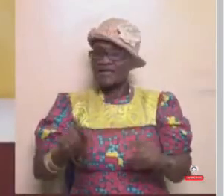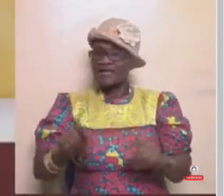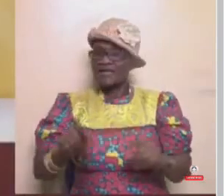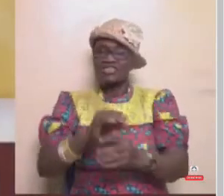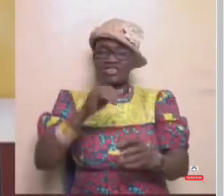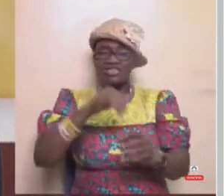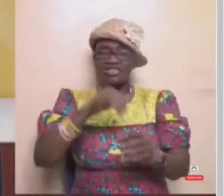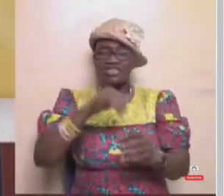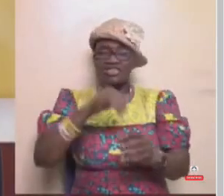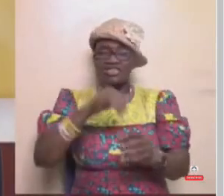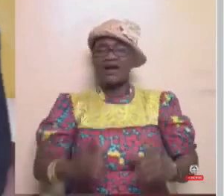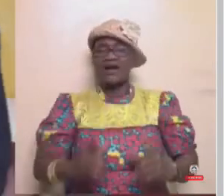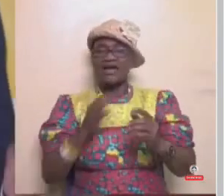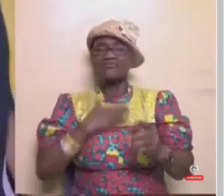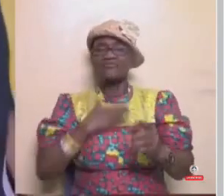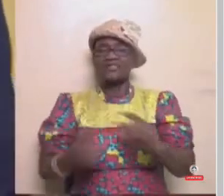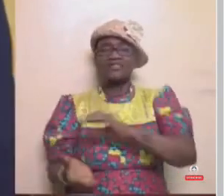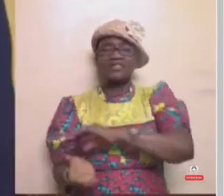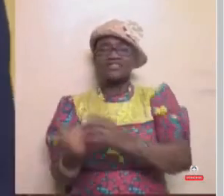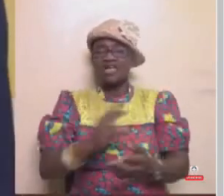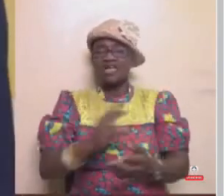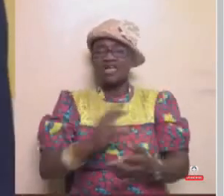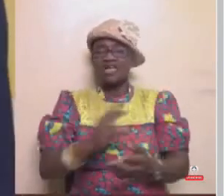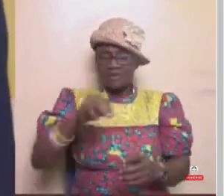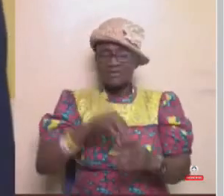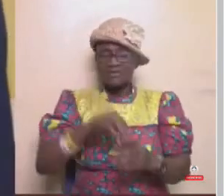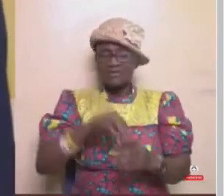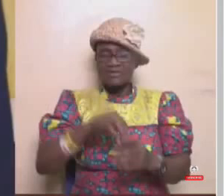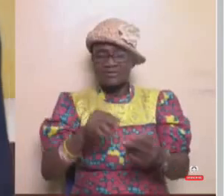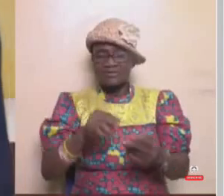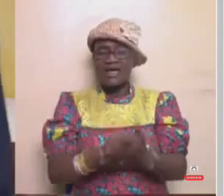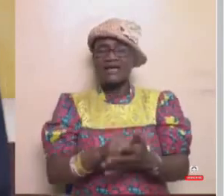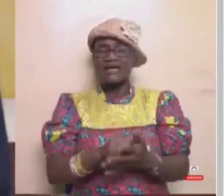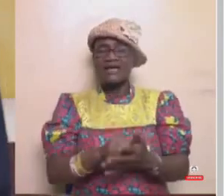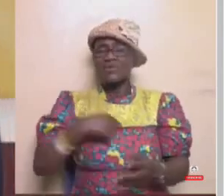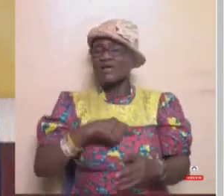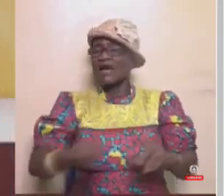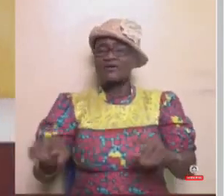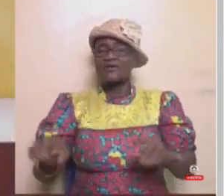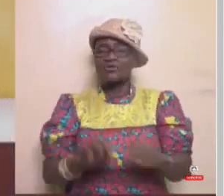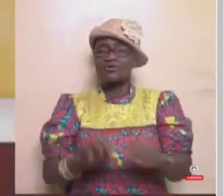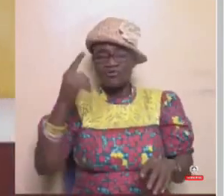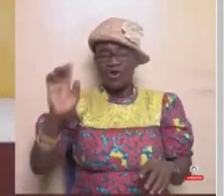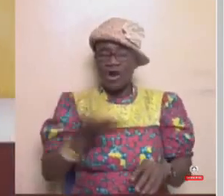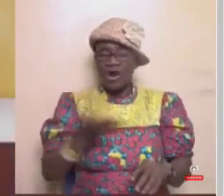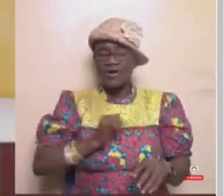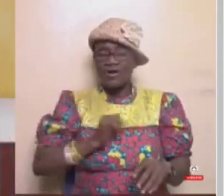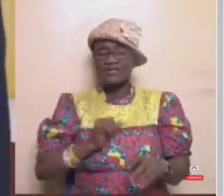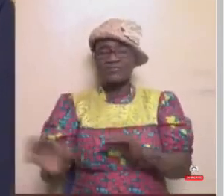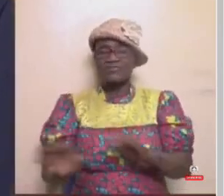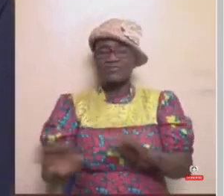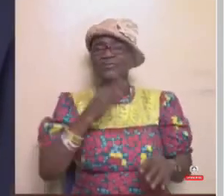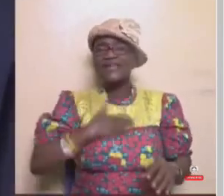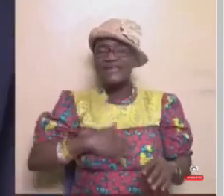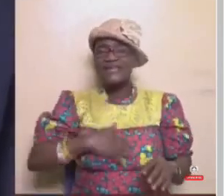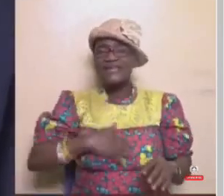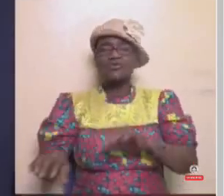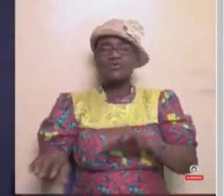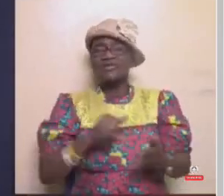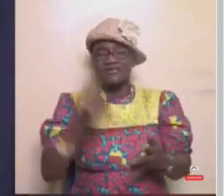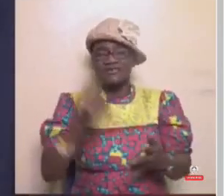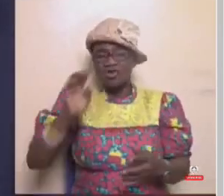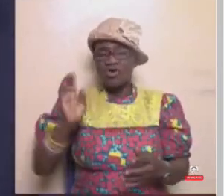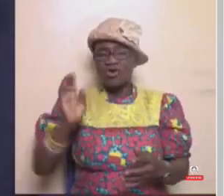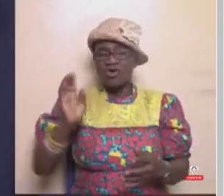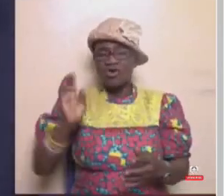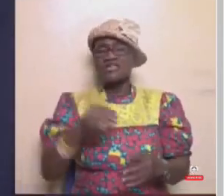Jesus' name. Amen. That which we cannot do for ourselves, please do it for us in Jesus' name. Amen. Your son, our daddy, you have